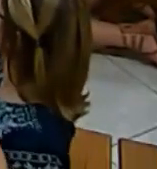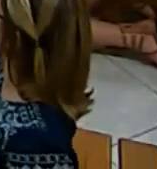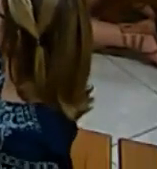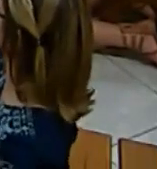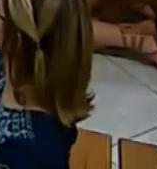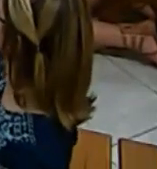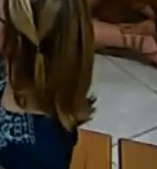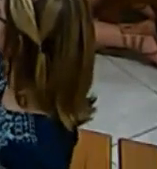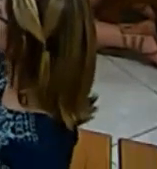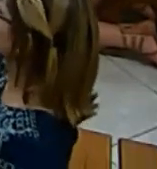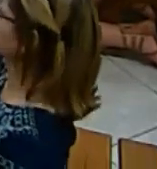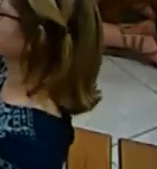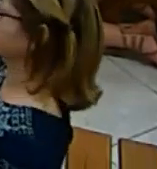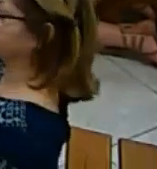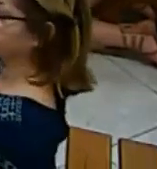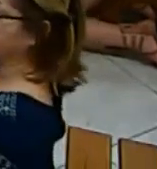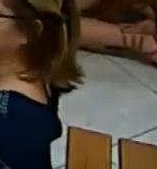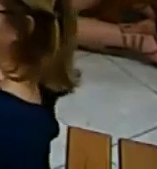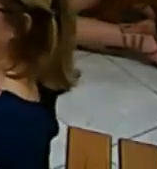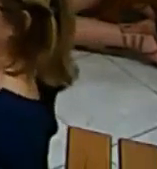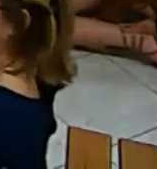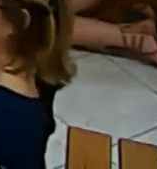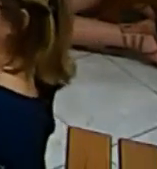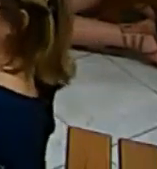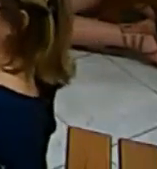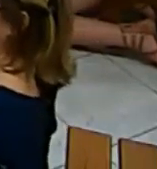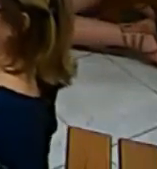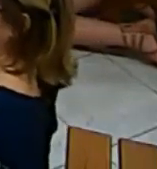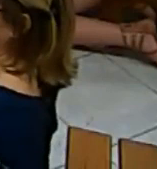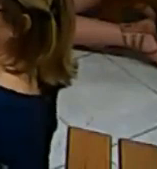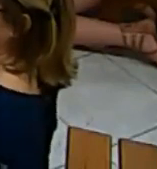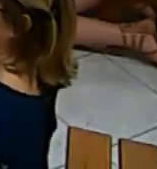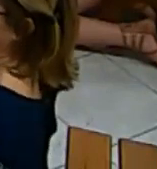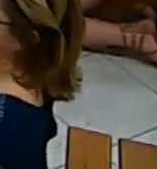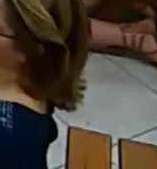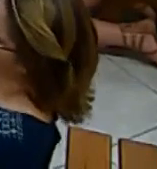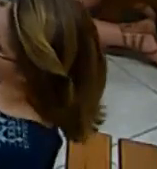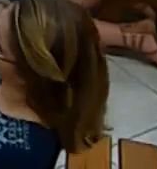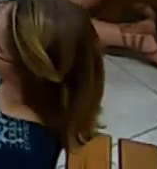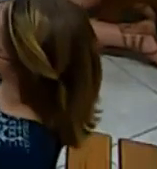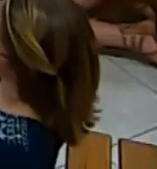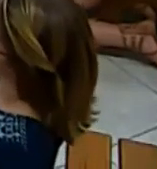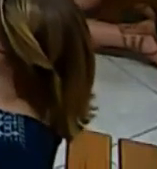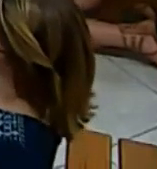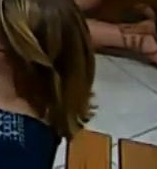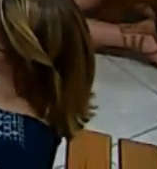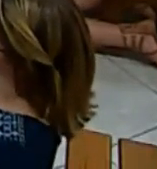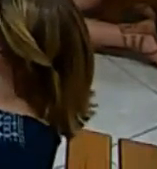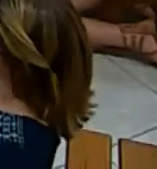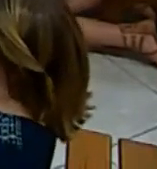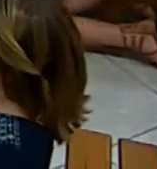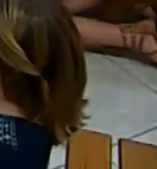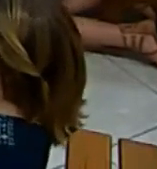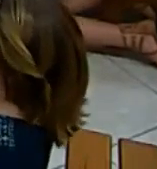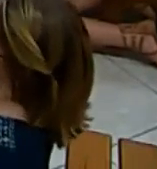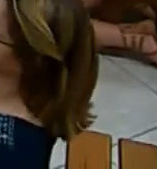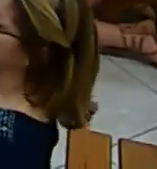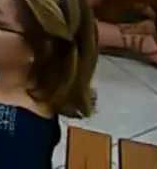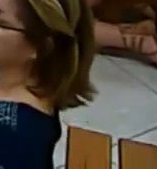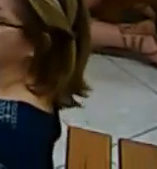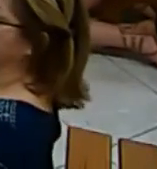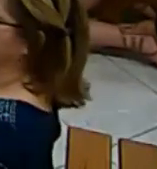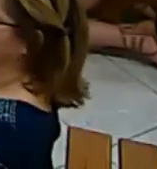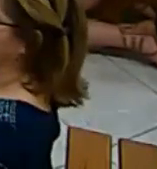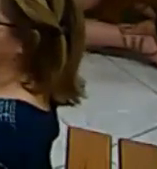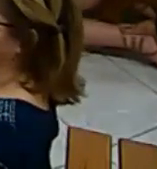altar, asking you, Lord, for forgiveness for our sins, so that we can, in this